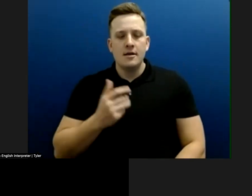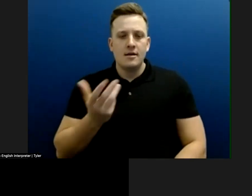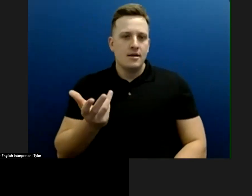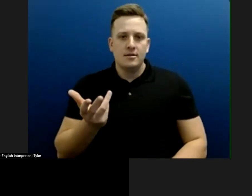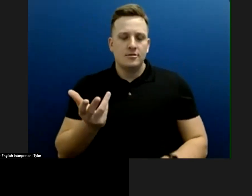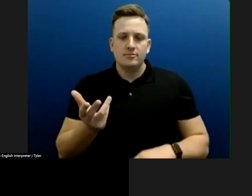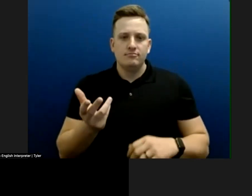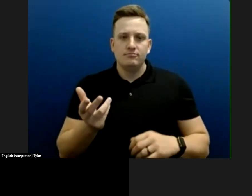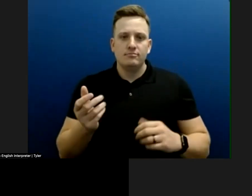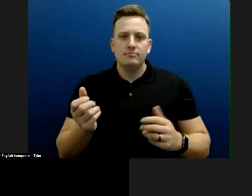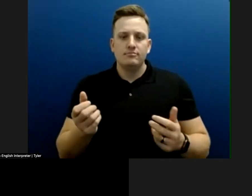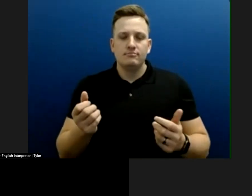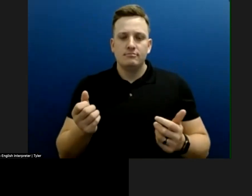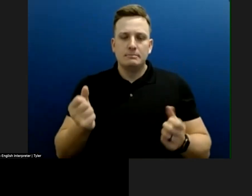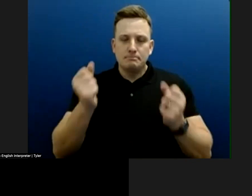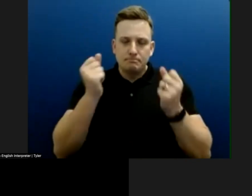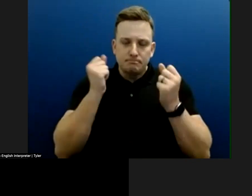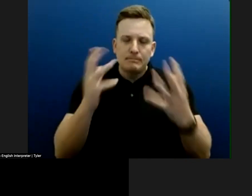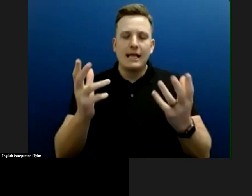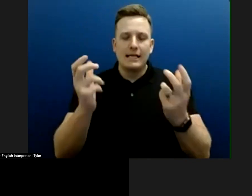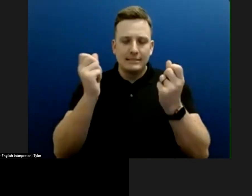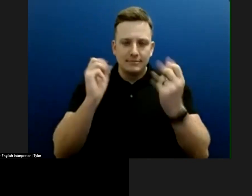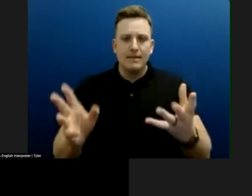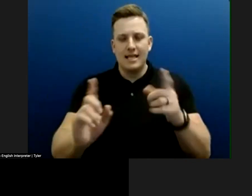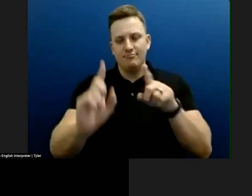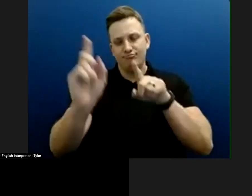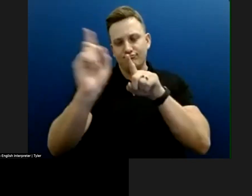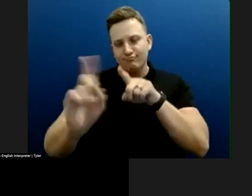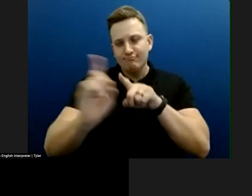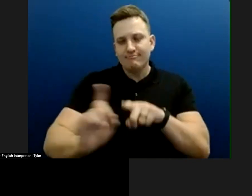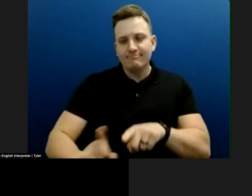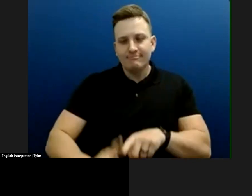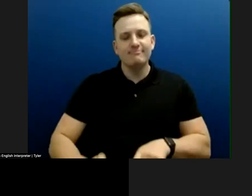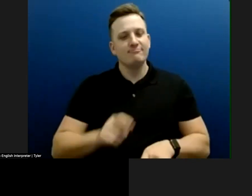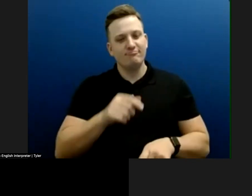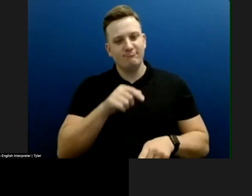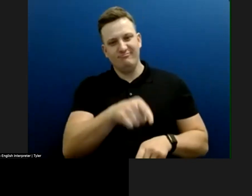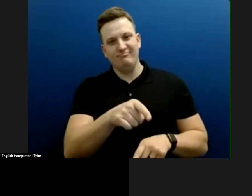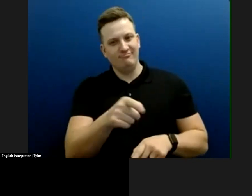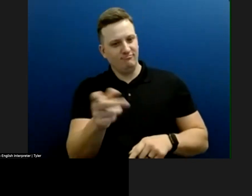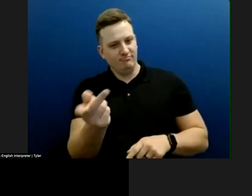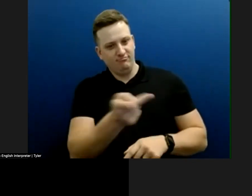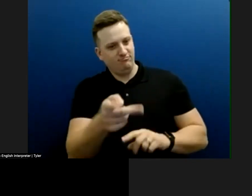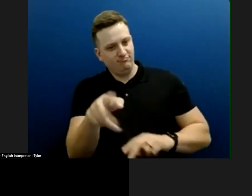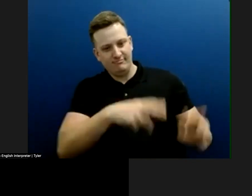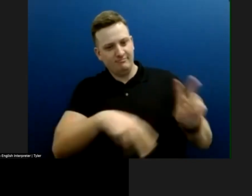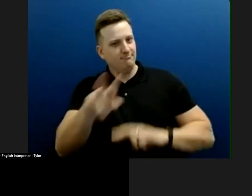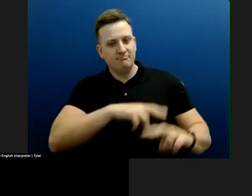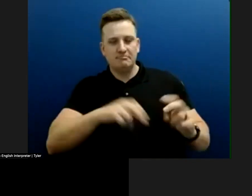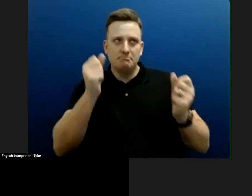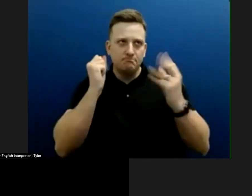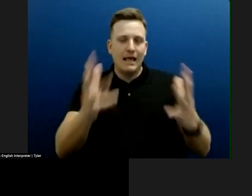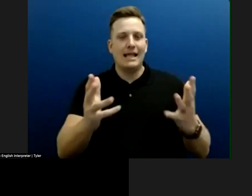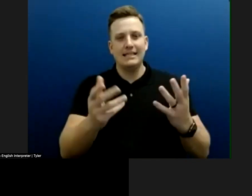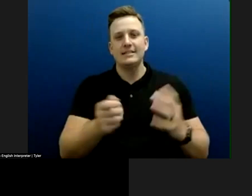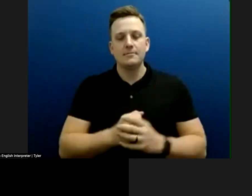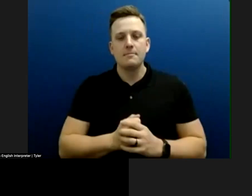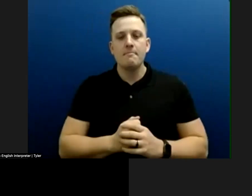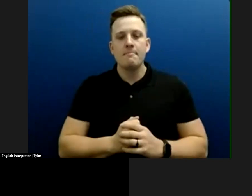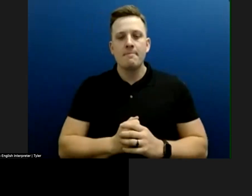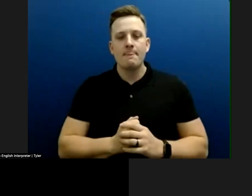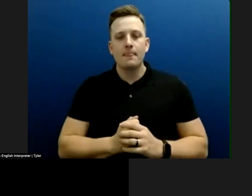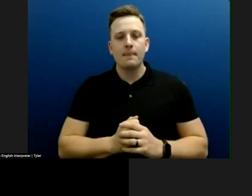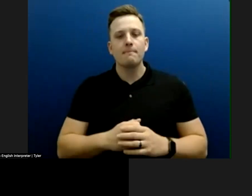dozens and dozens of different variations that we see here. Now, again, we won't have time